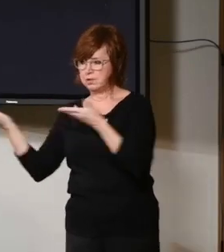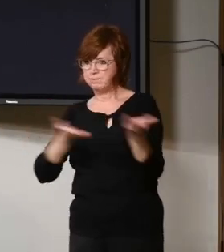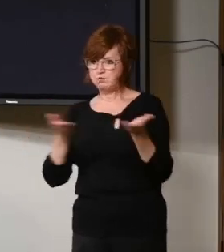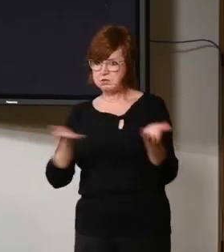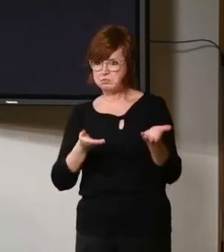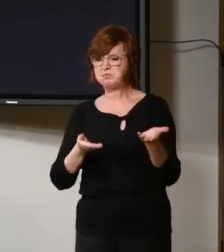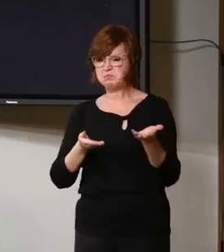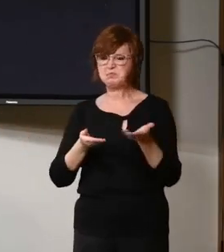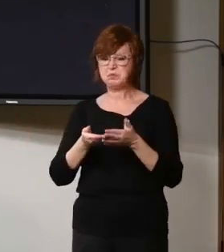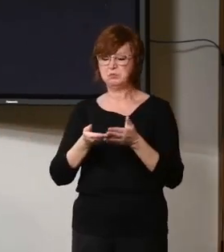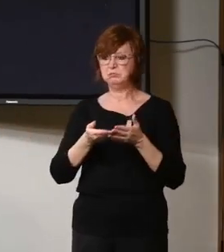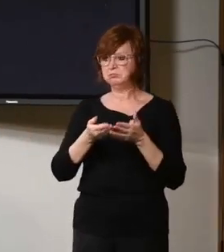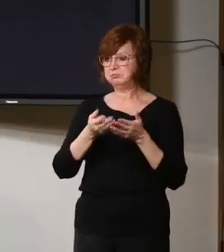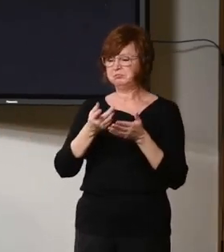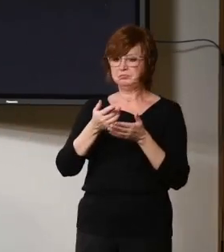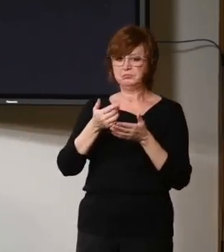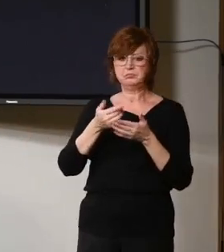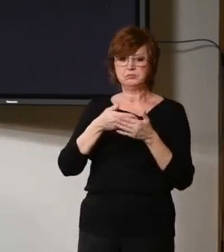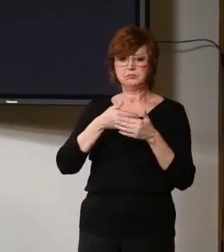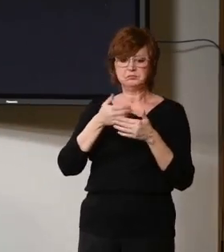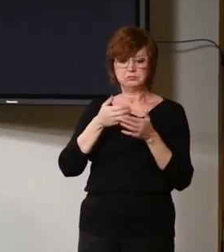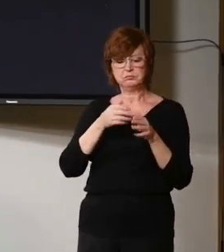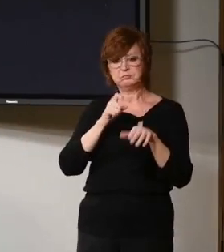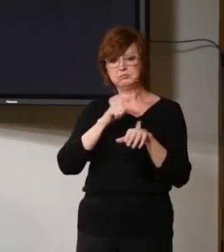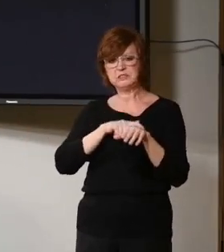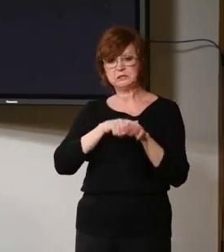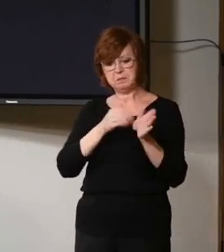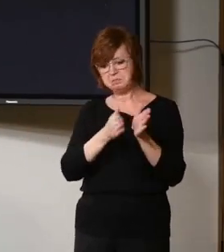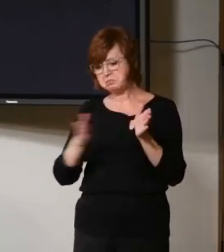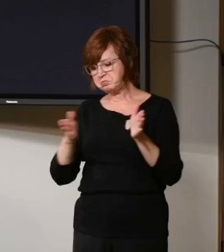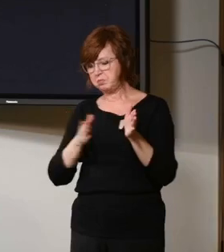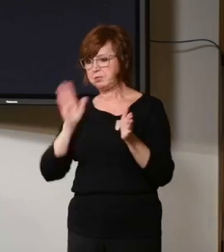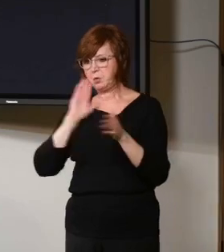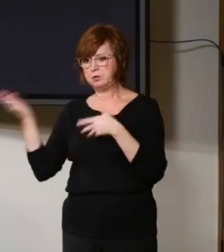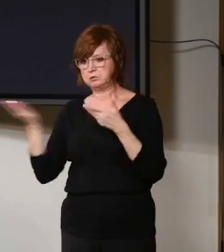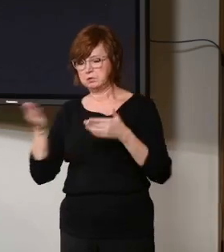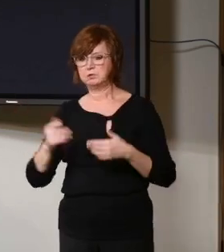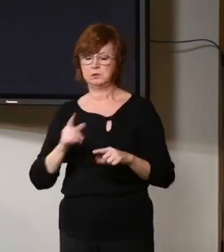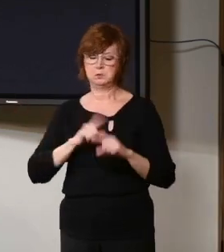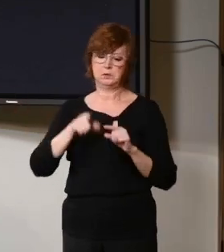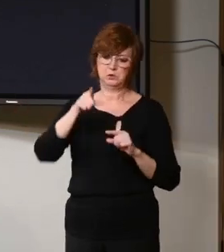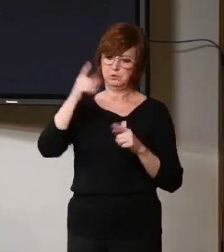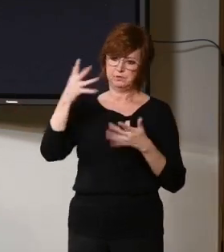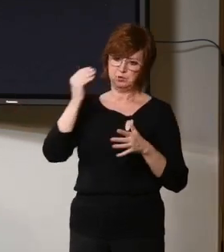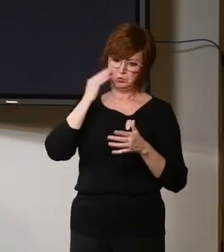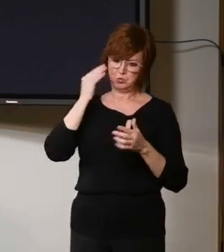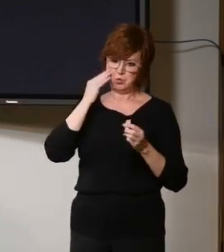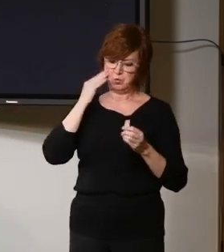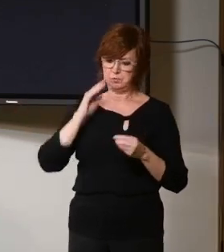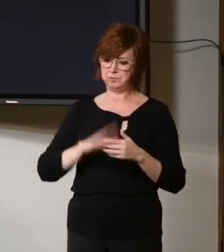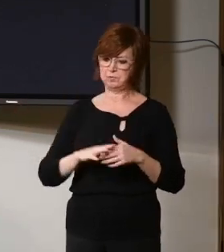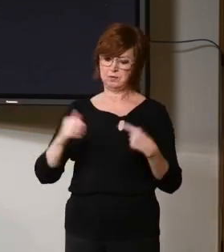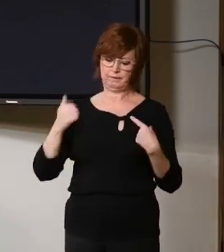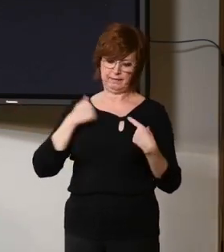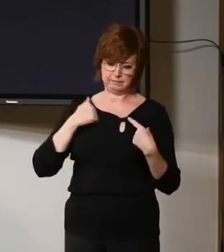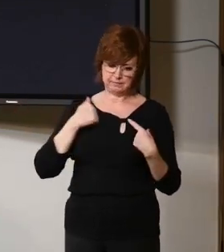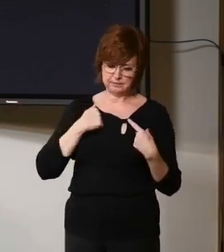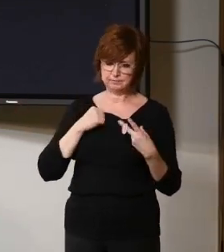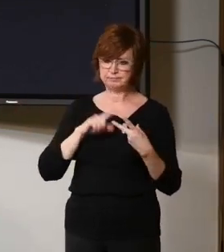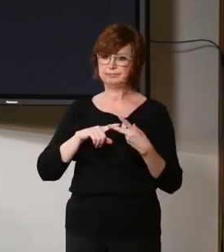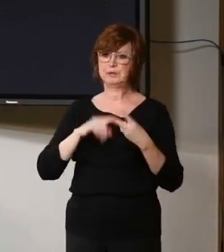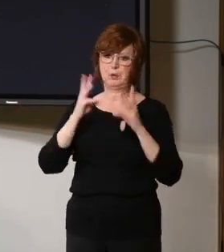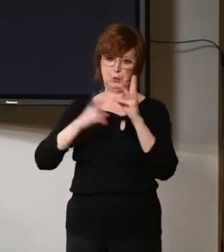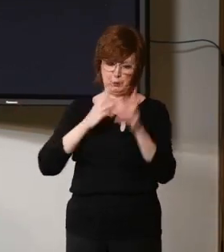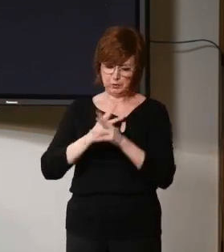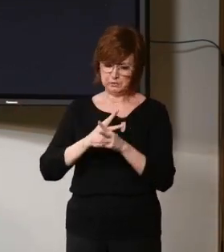in upcoming weeks. But as you know already, across the world and in Canada and Saskatchewan, there are limits on what we're getting